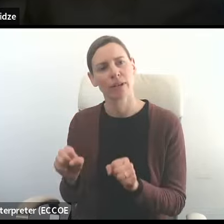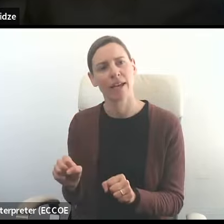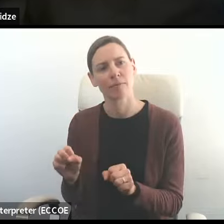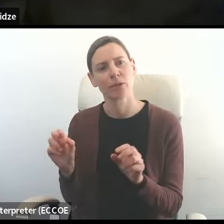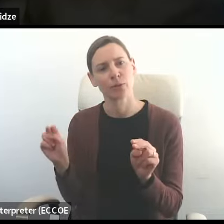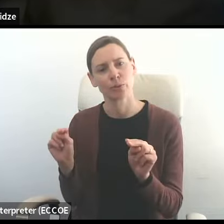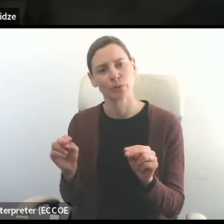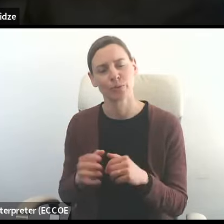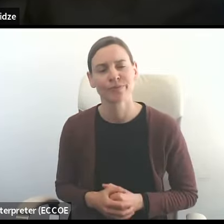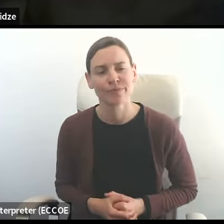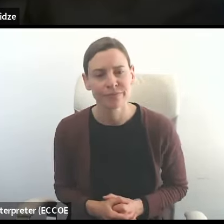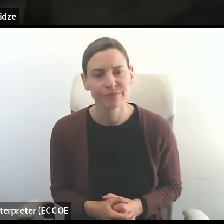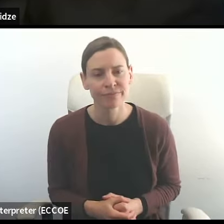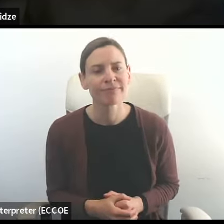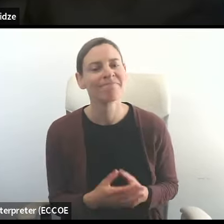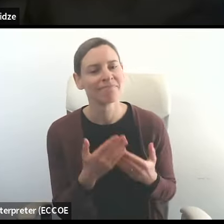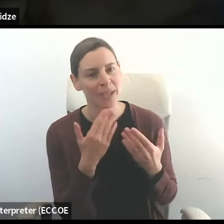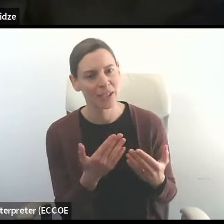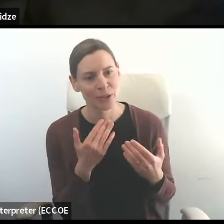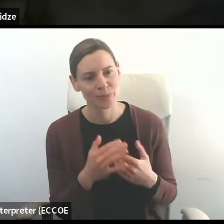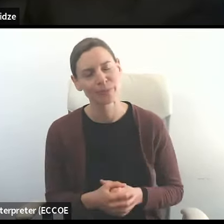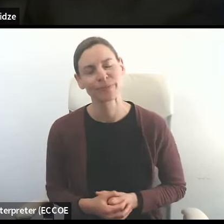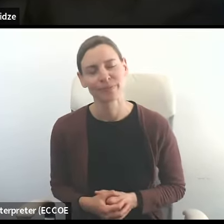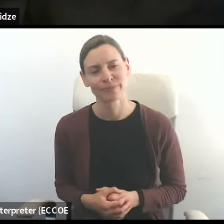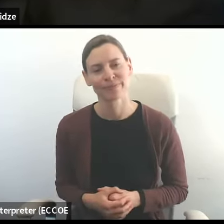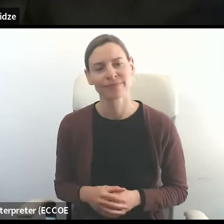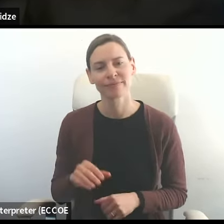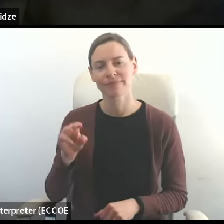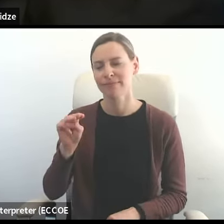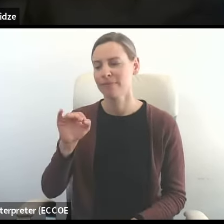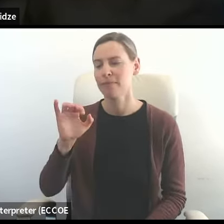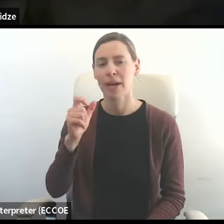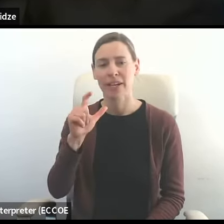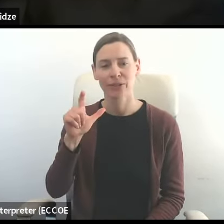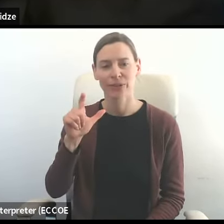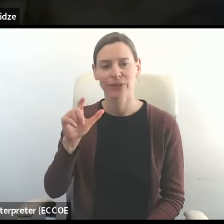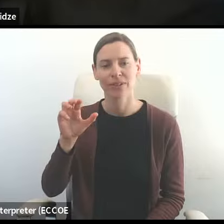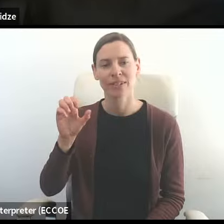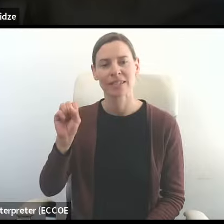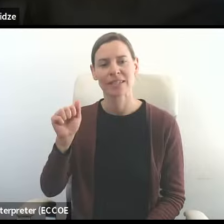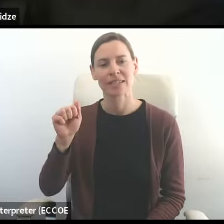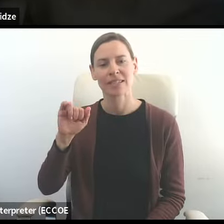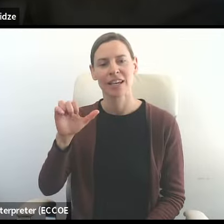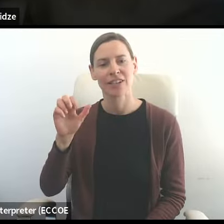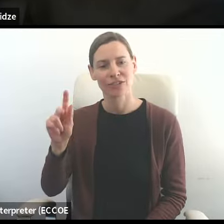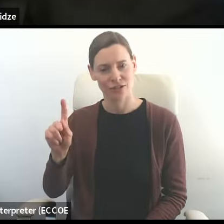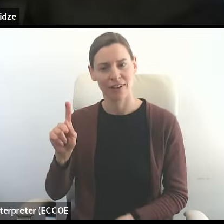Amazing, thank you. And Michael Zajac asks if you could